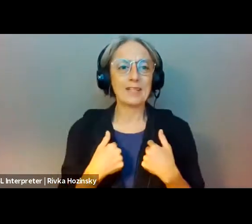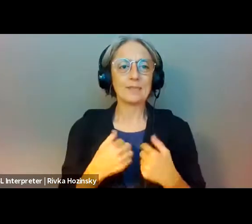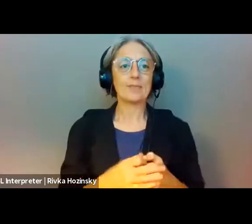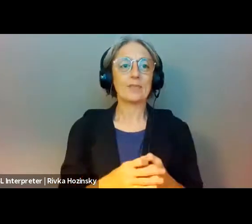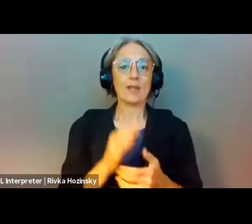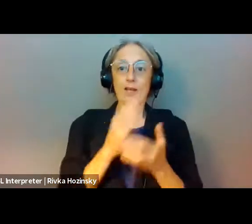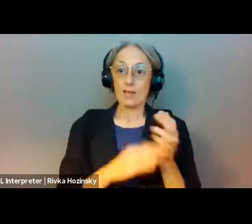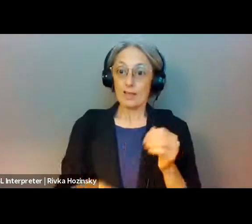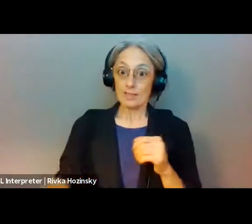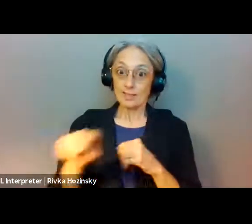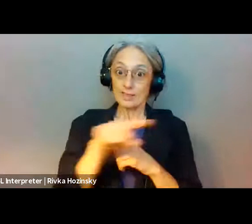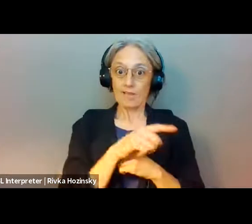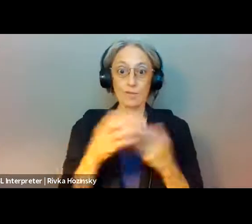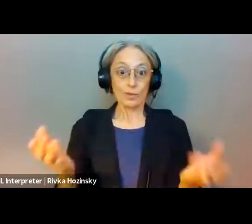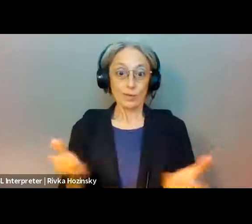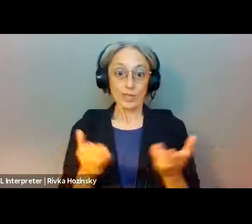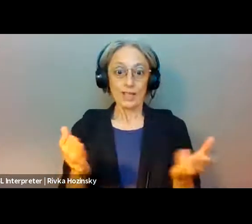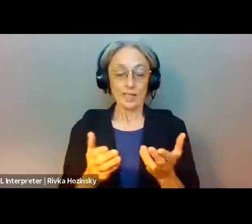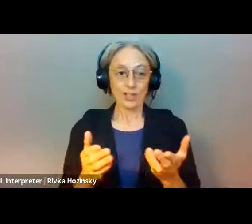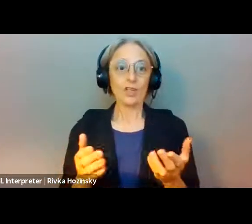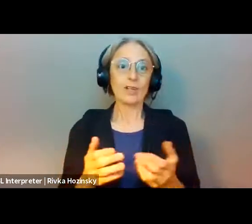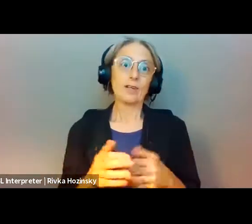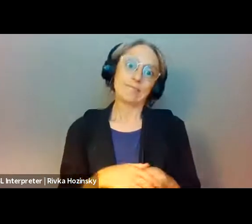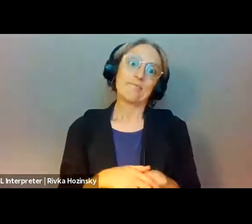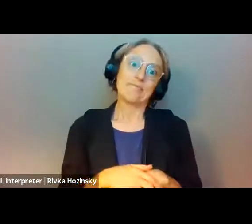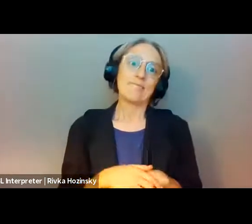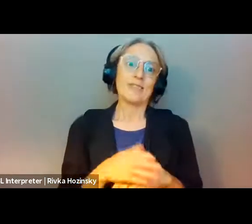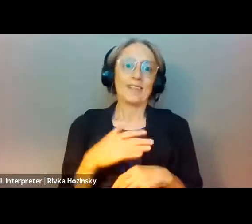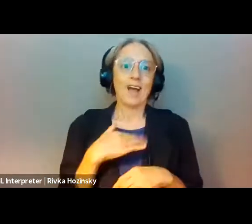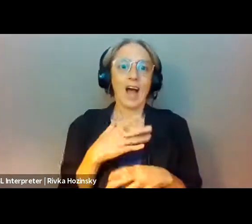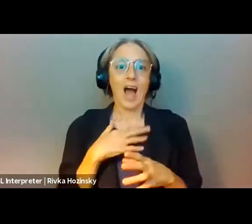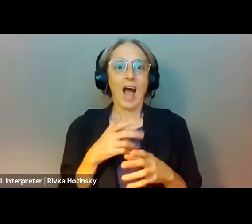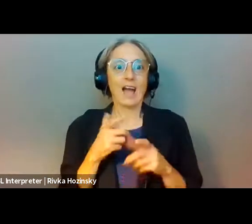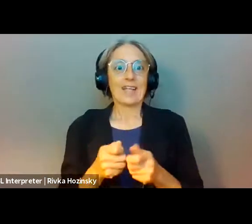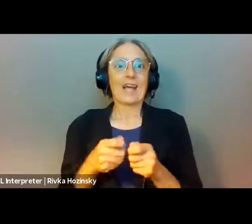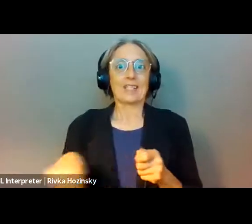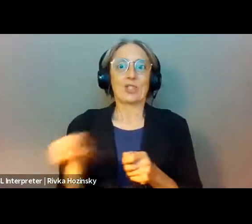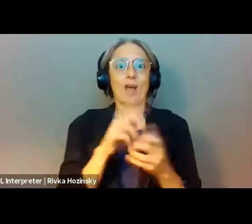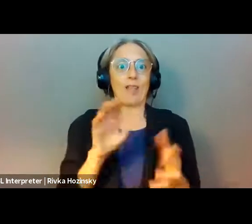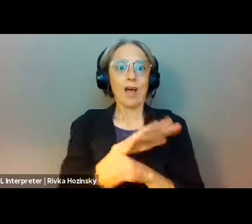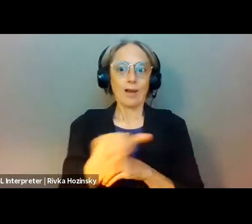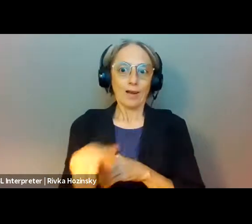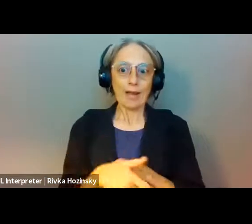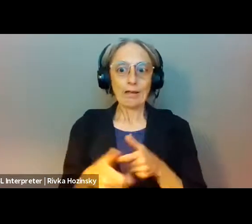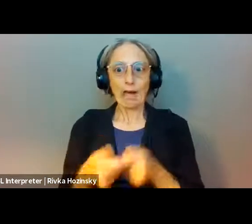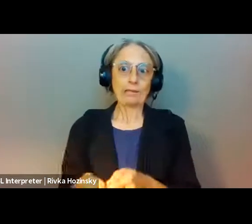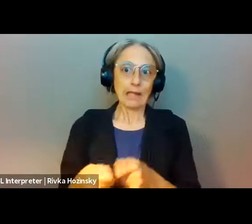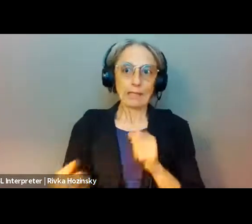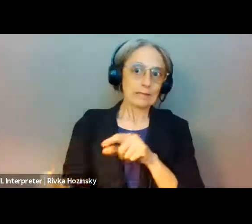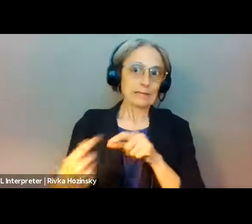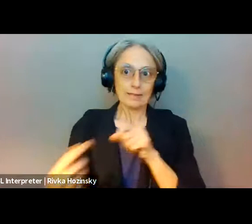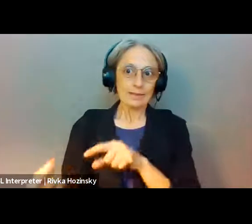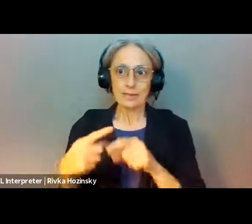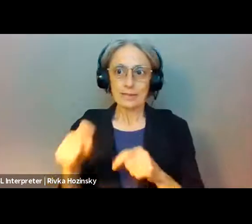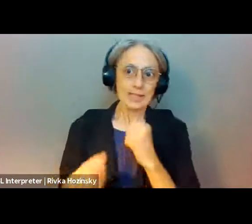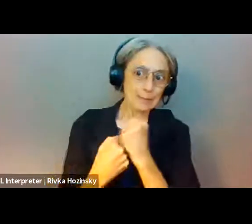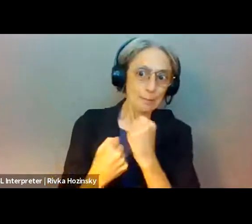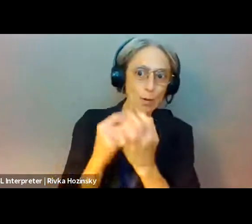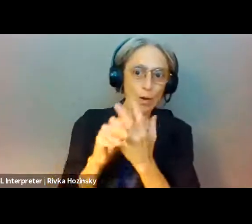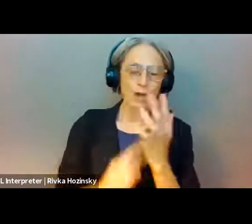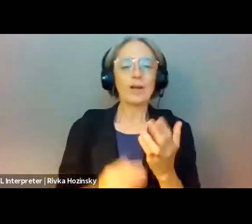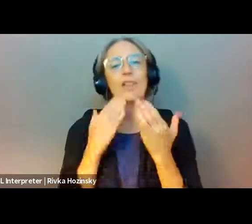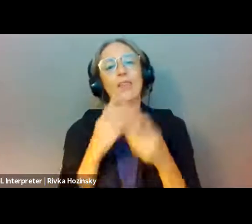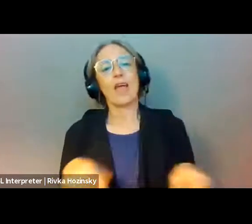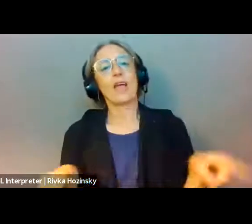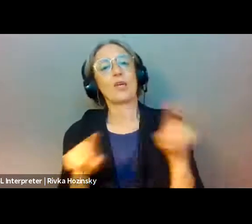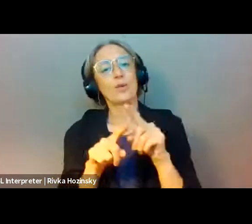received many a late night text from me. And thank you for teaching me that we're not just here to occupy